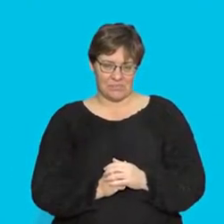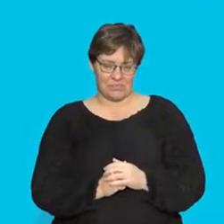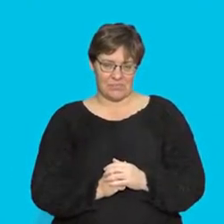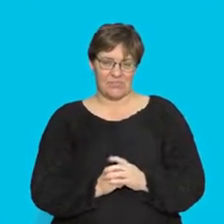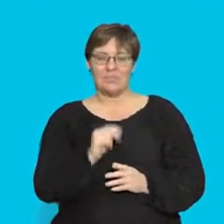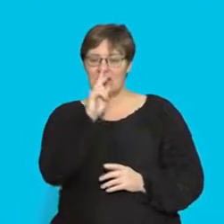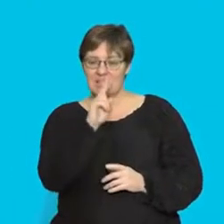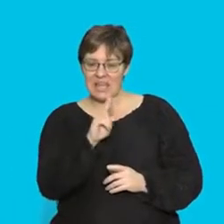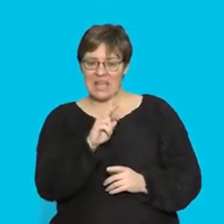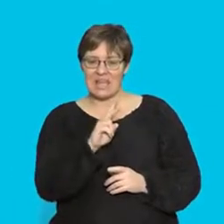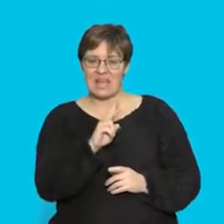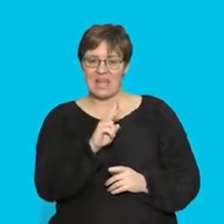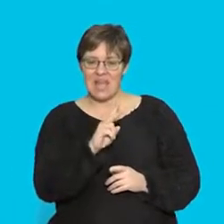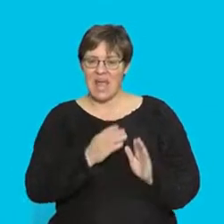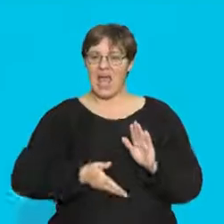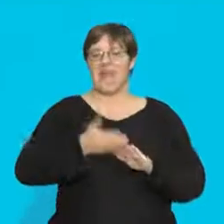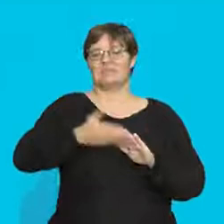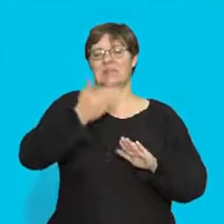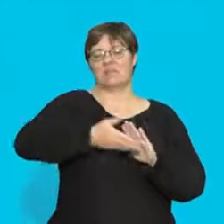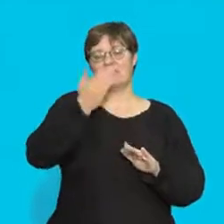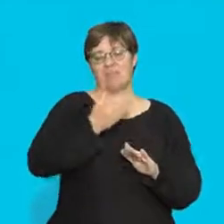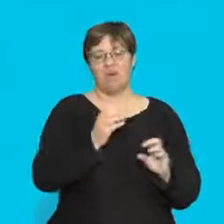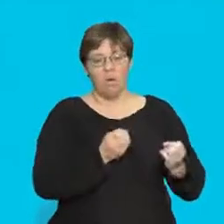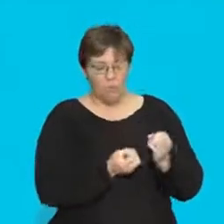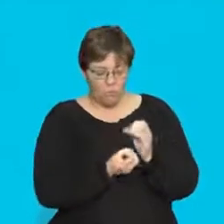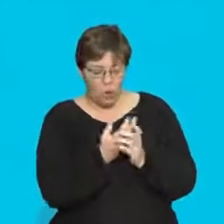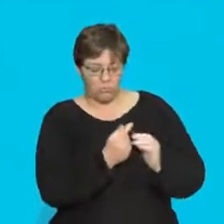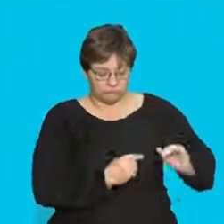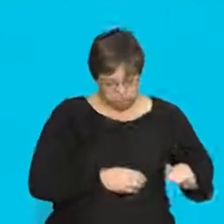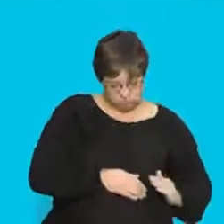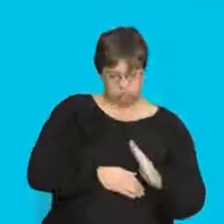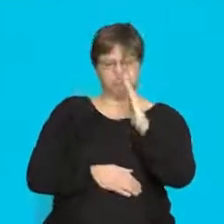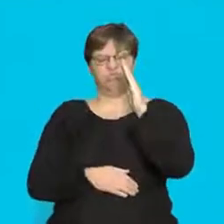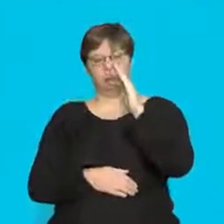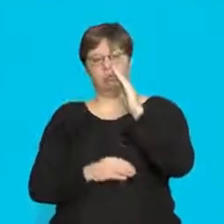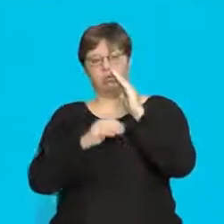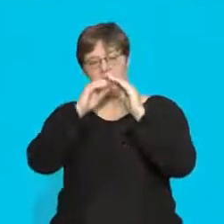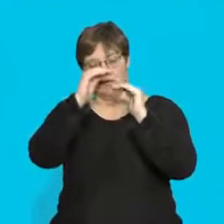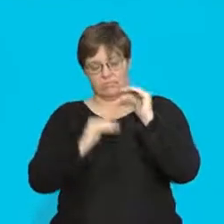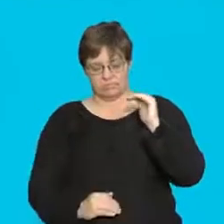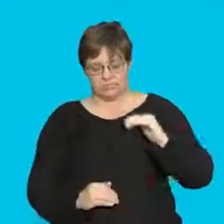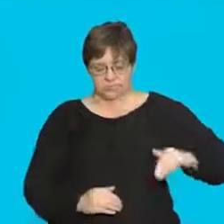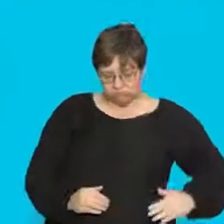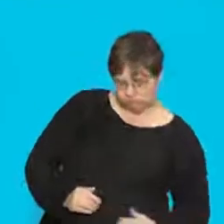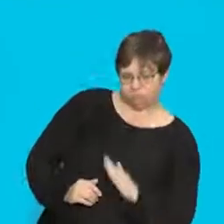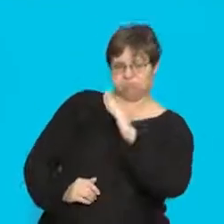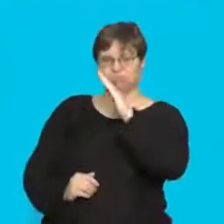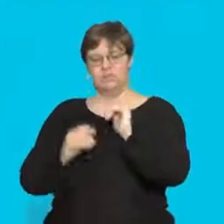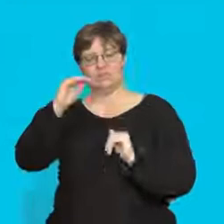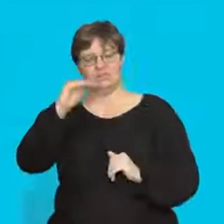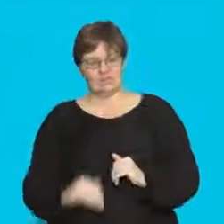an exponential kind of growth curve that is increasing, decreasing,